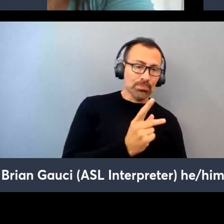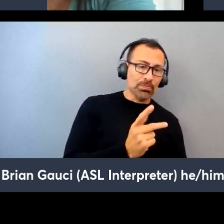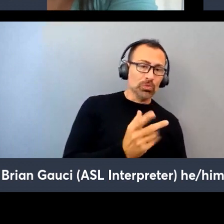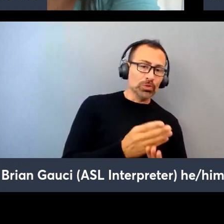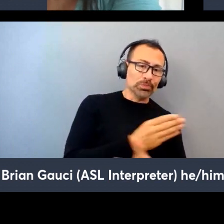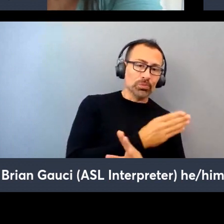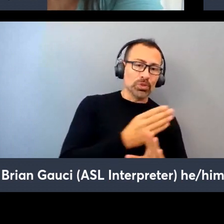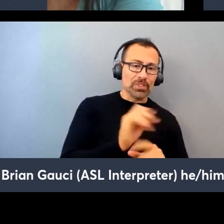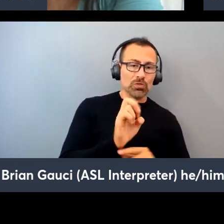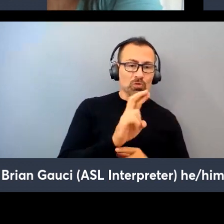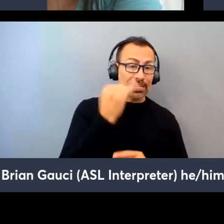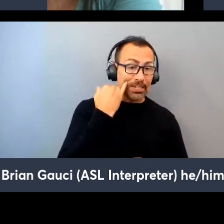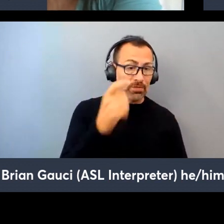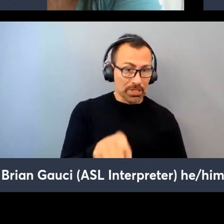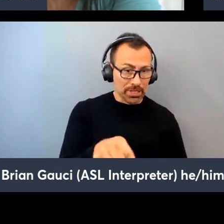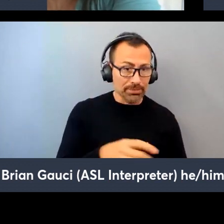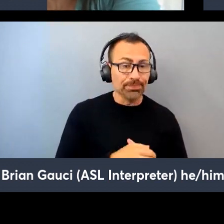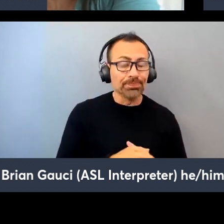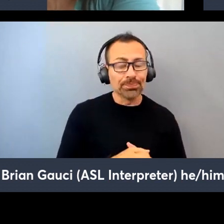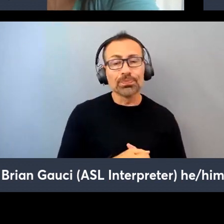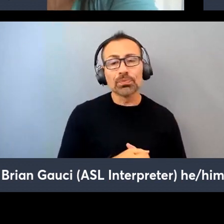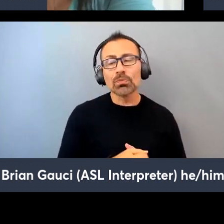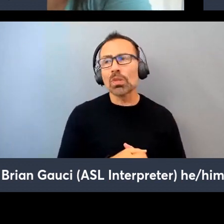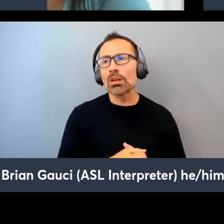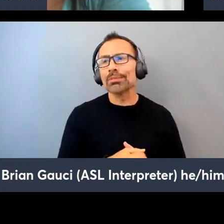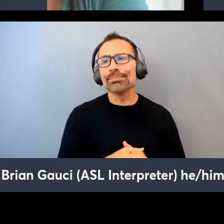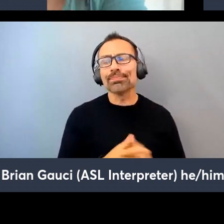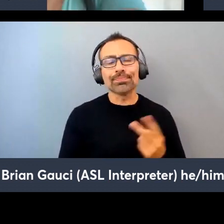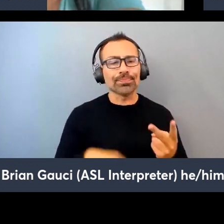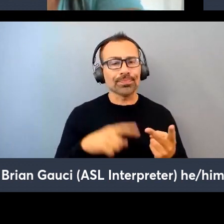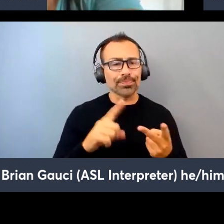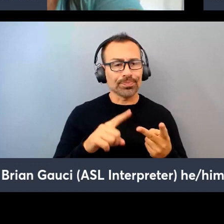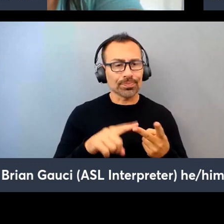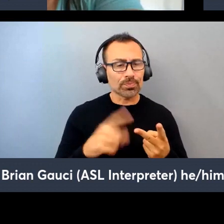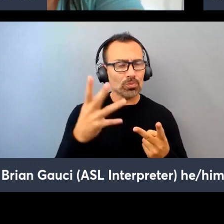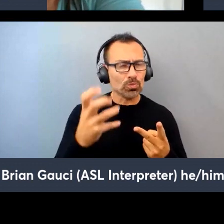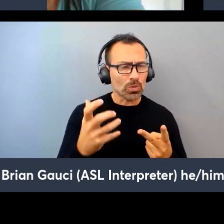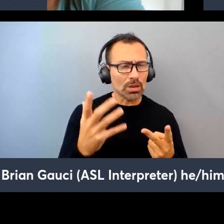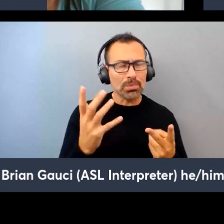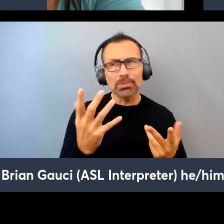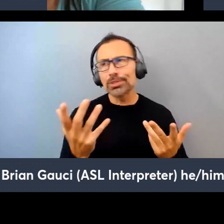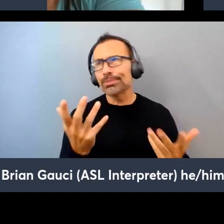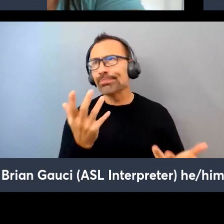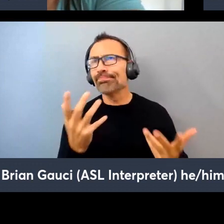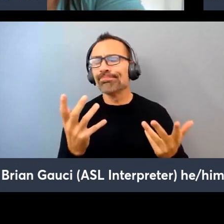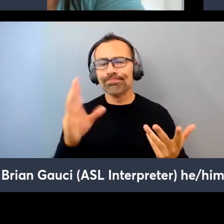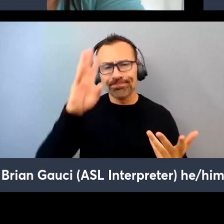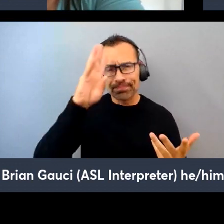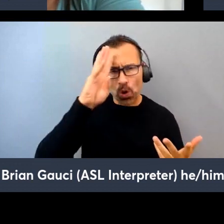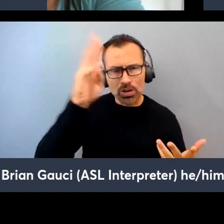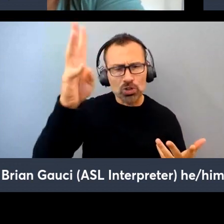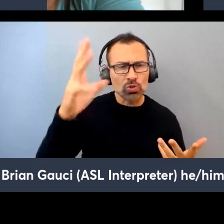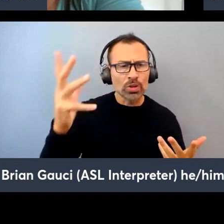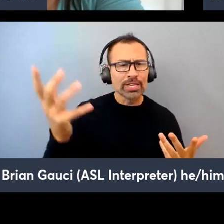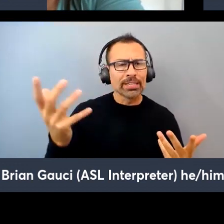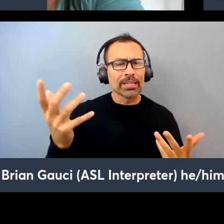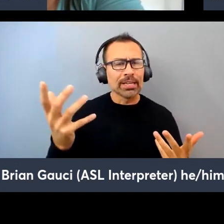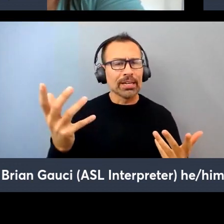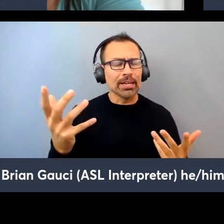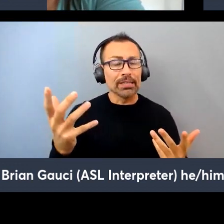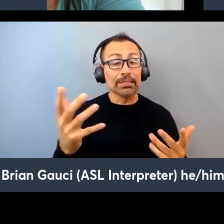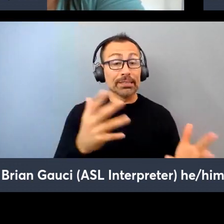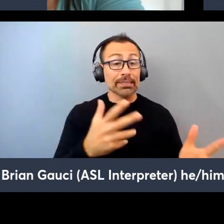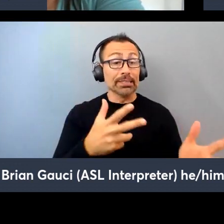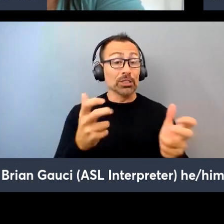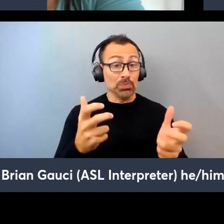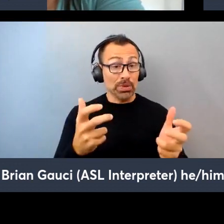had. We also wanted to be able to orchestrate like the speed by which all of the infrastructure